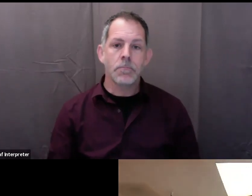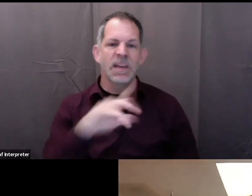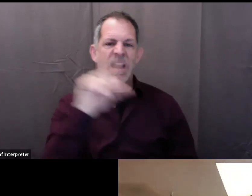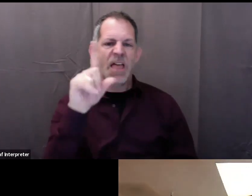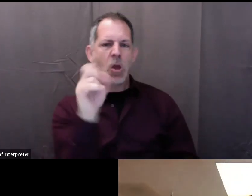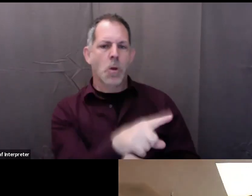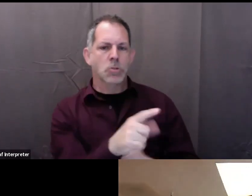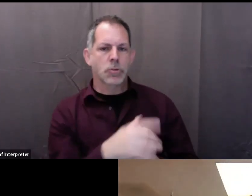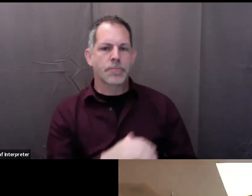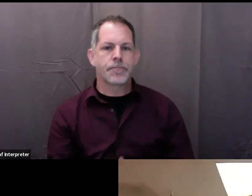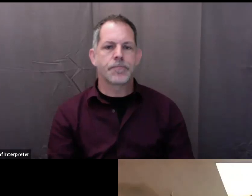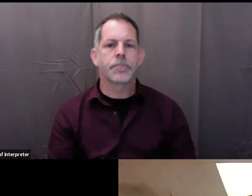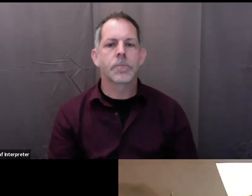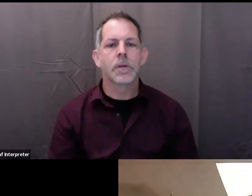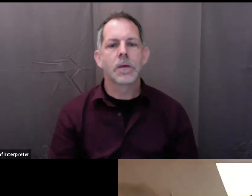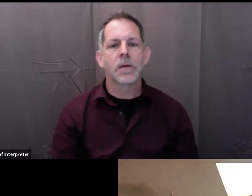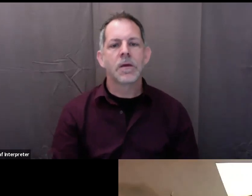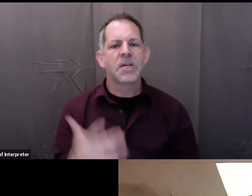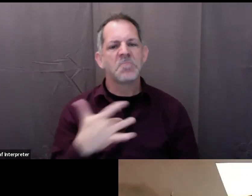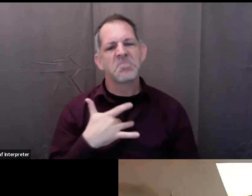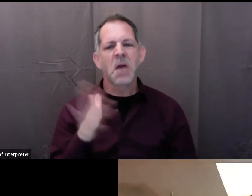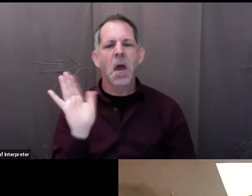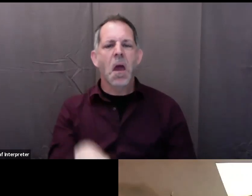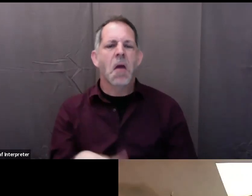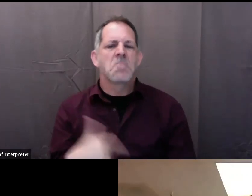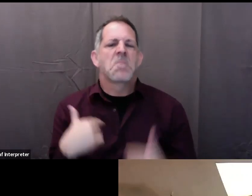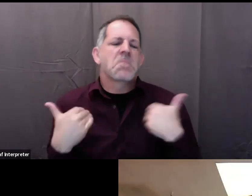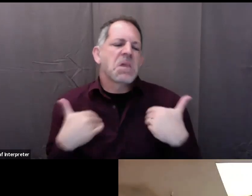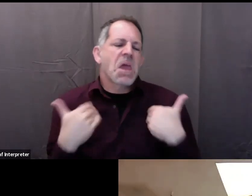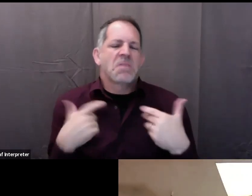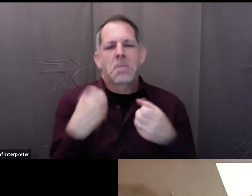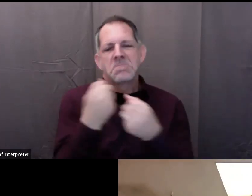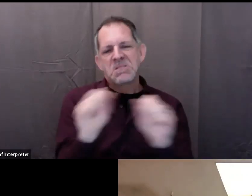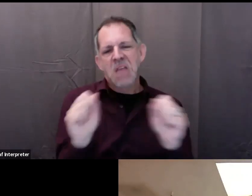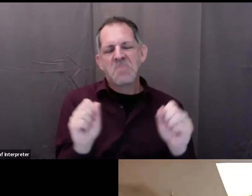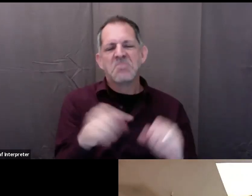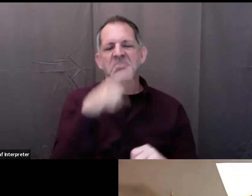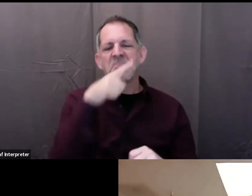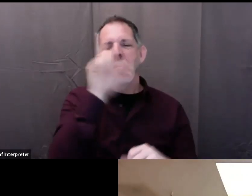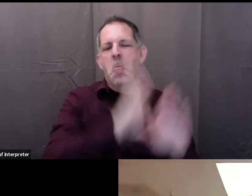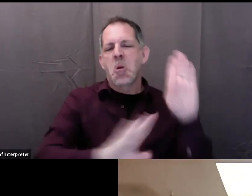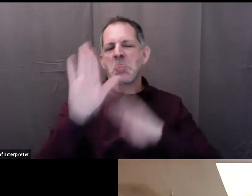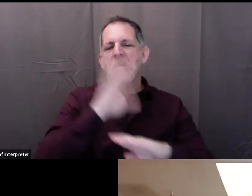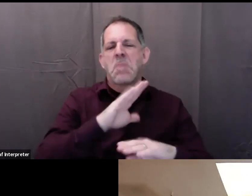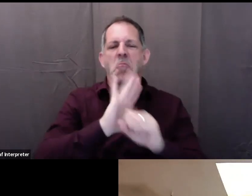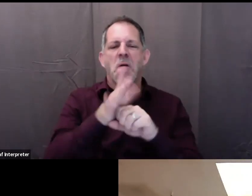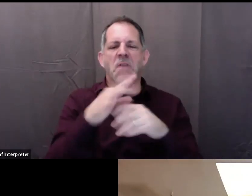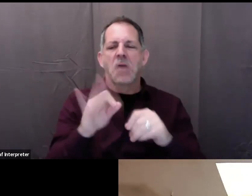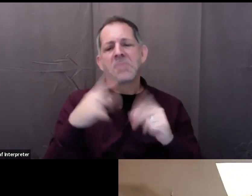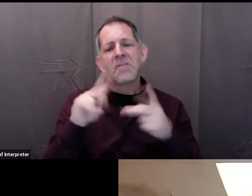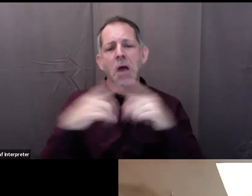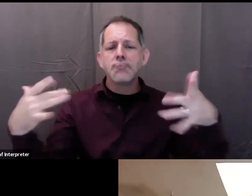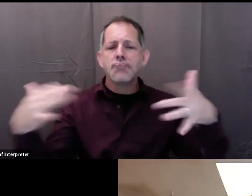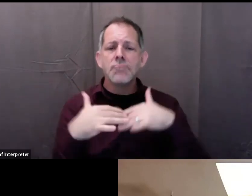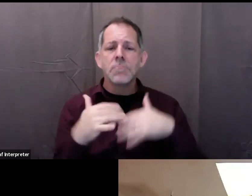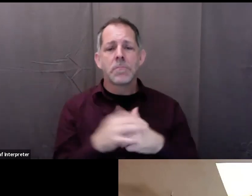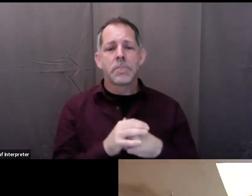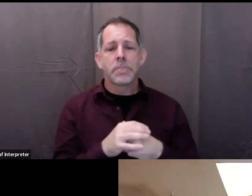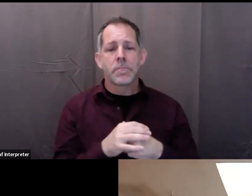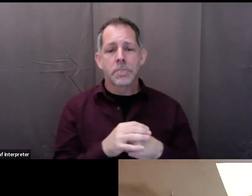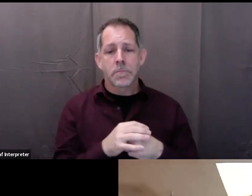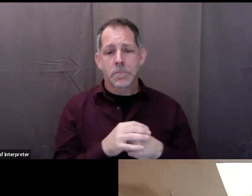these gatherings. I've got to say, first of all, young people can be infected, get very sick, and die from